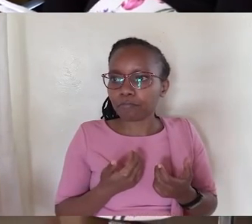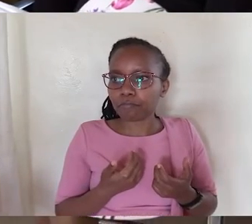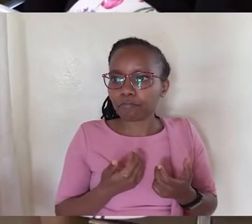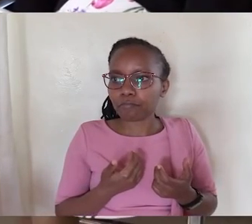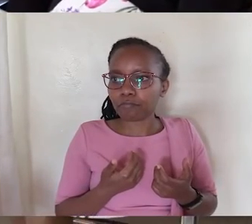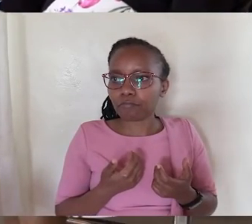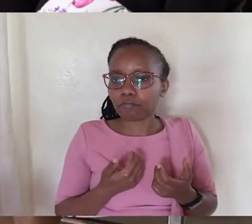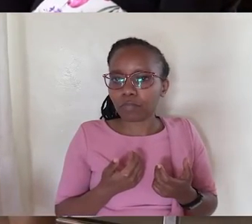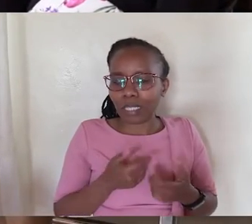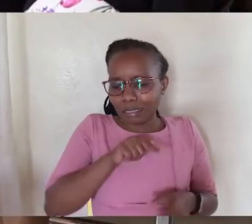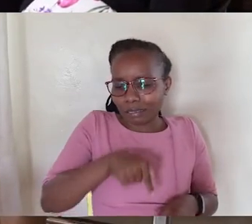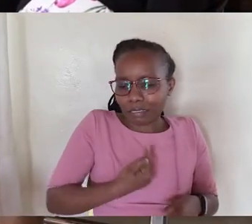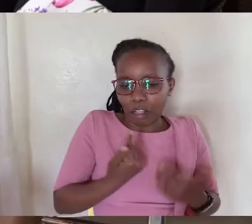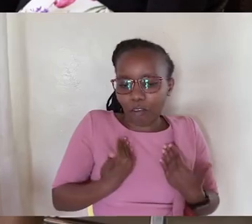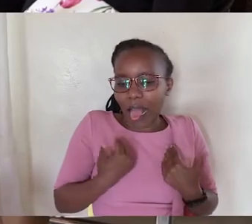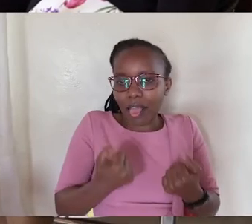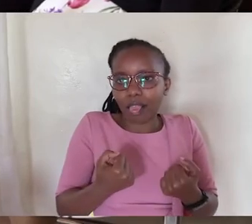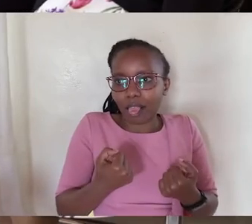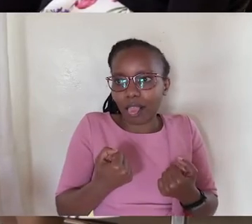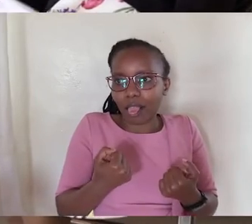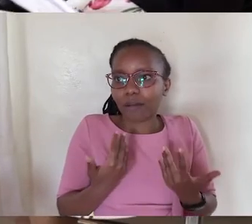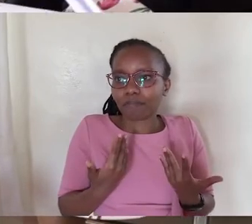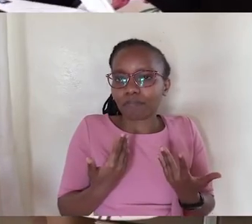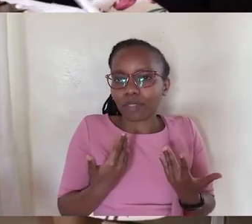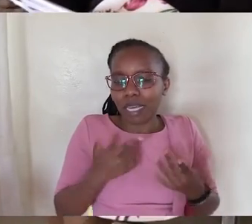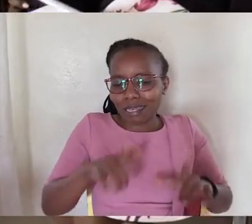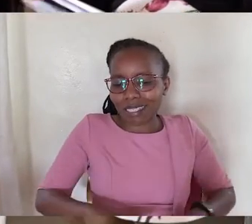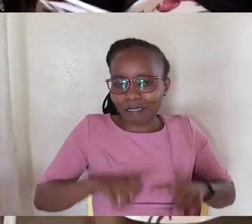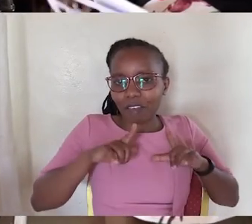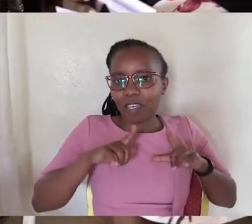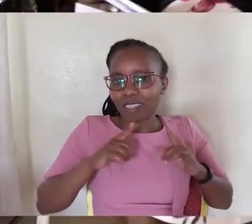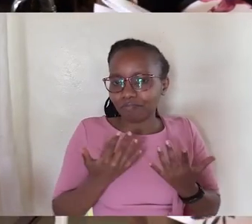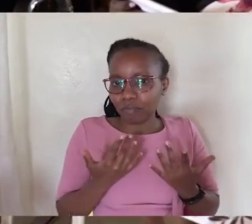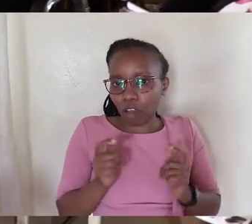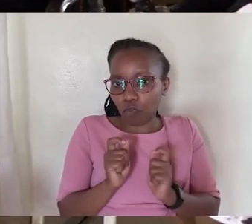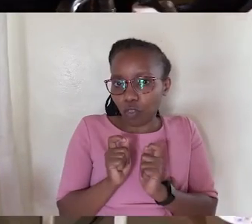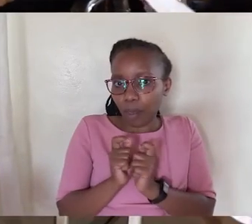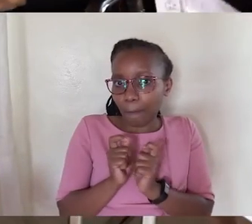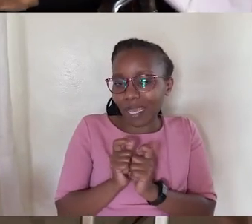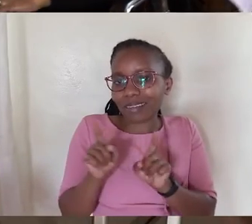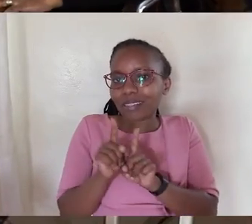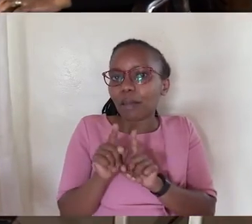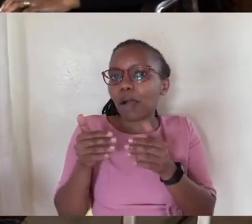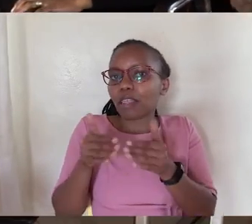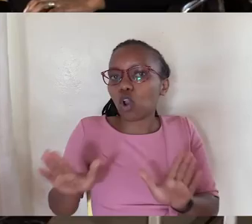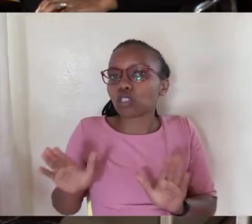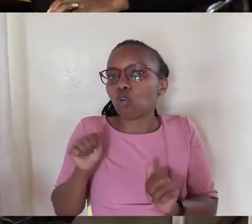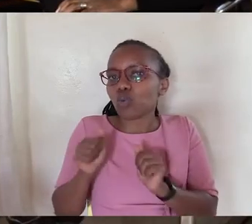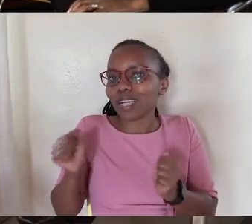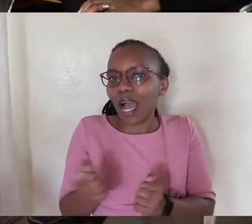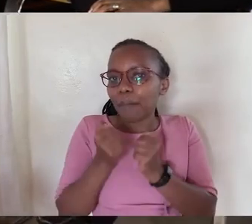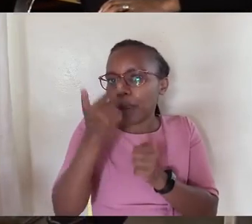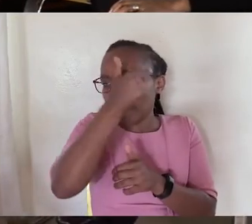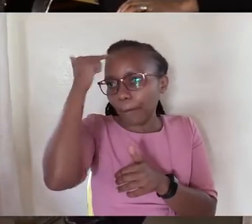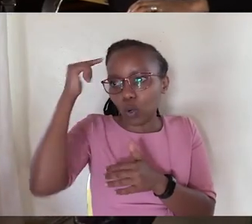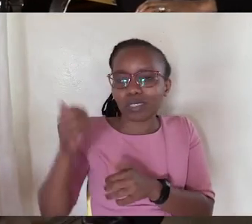to be repaired. And that's the word that we use among survivors, to be repaired for the pain and for the losses that you incurred, because nobody can.